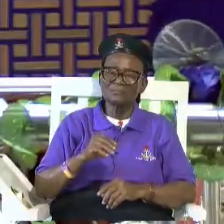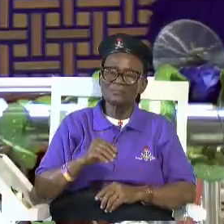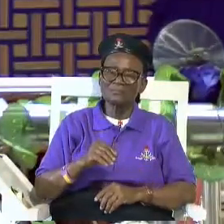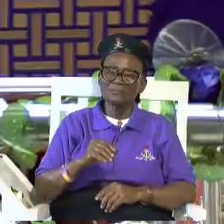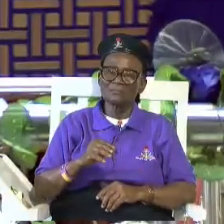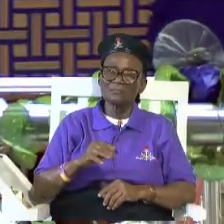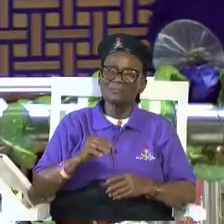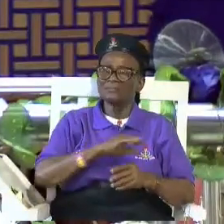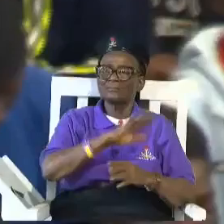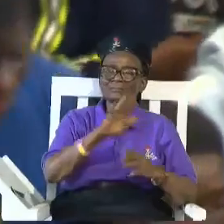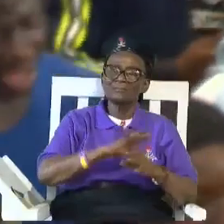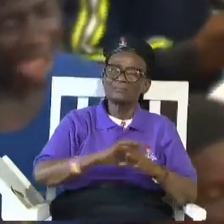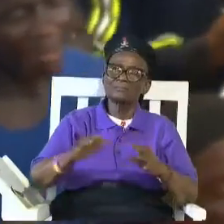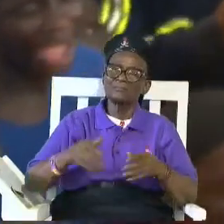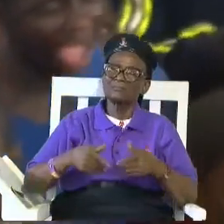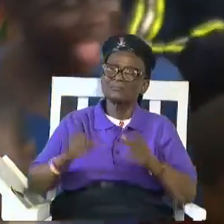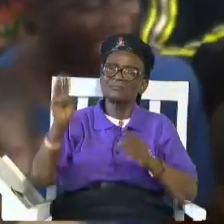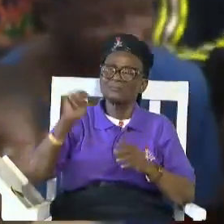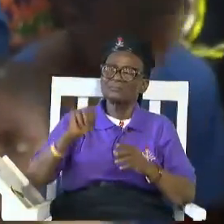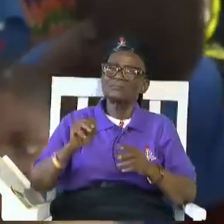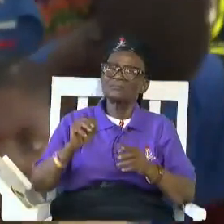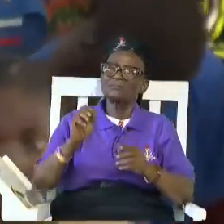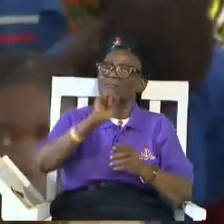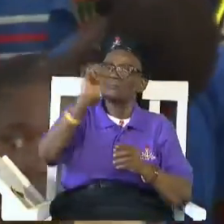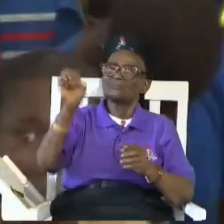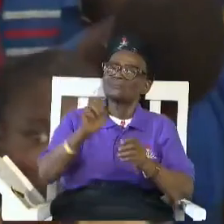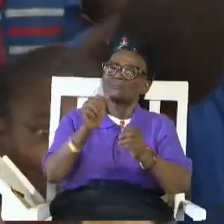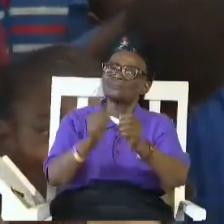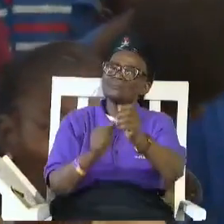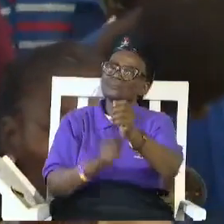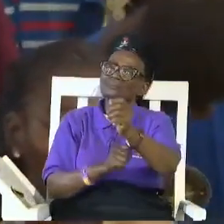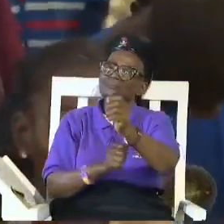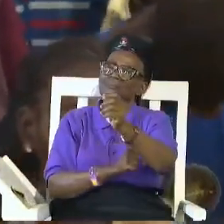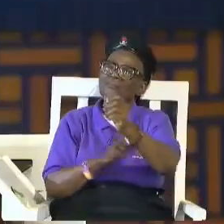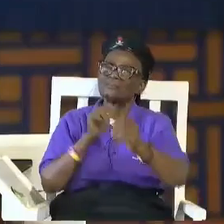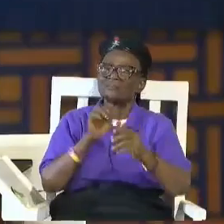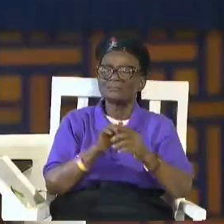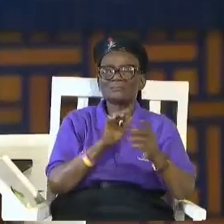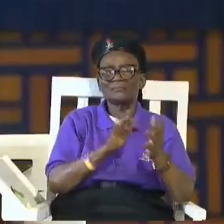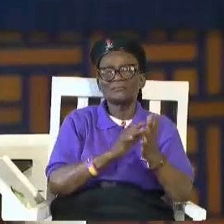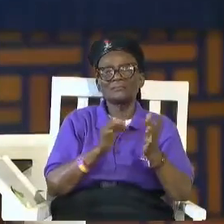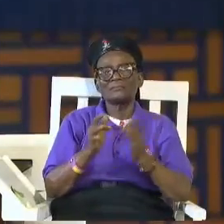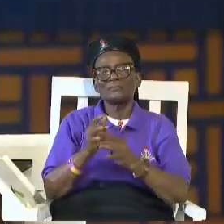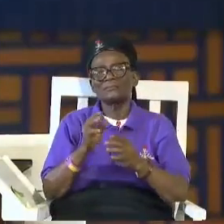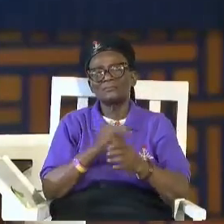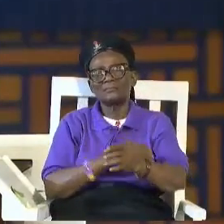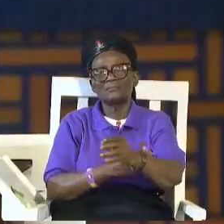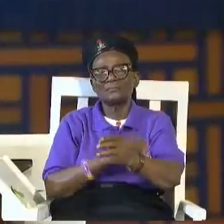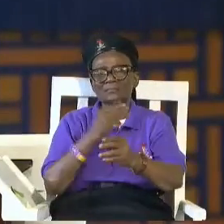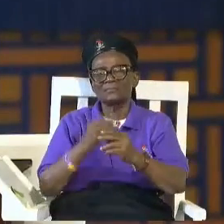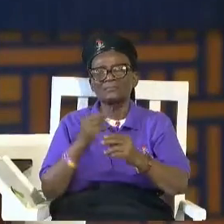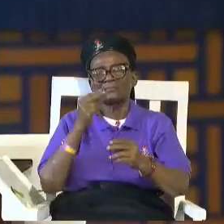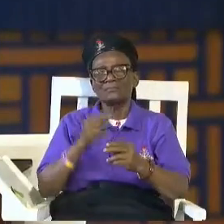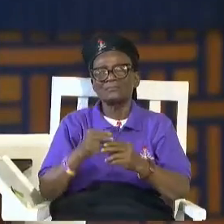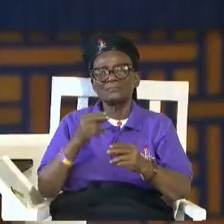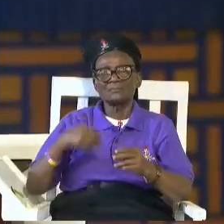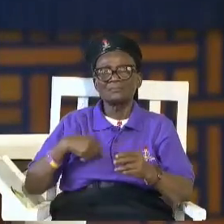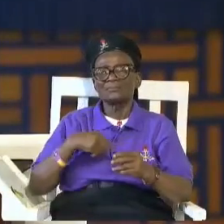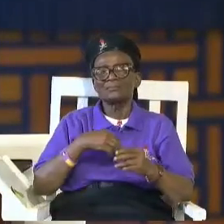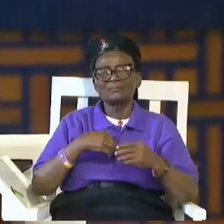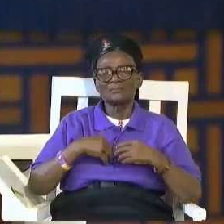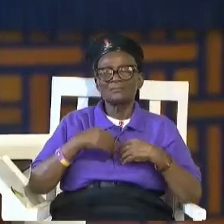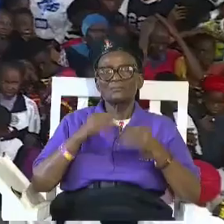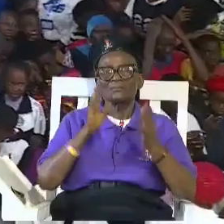Amen. Don't let them ever backslide. Amen. In Jesus' mighty name, we have prayed.